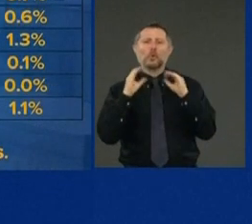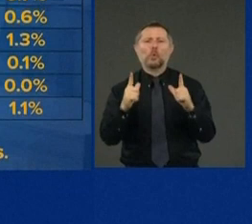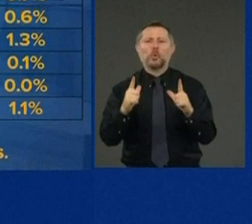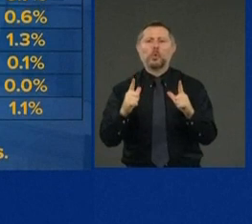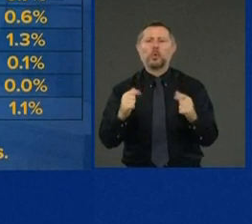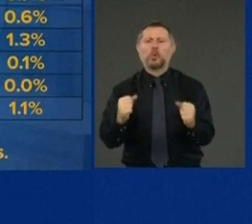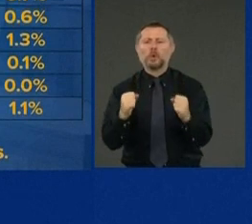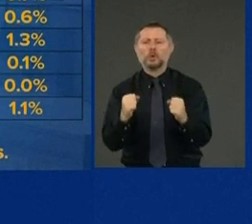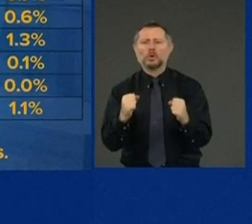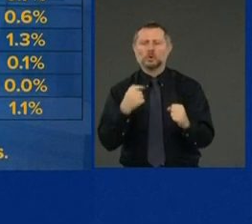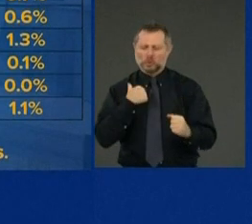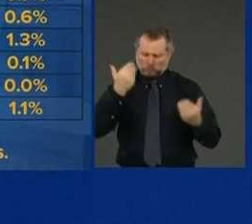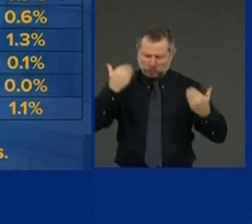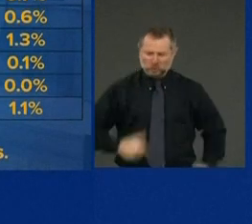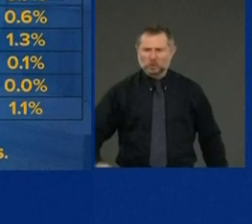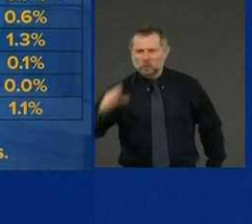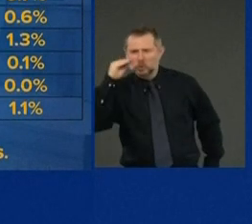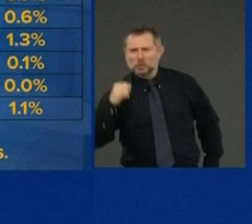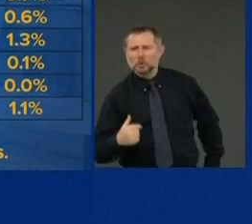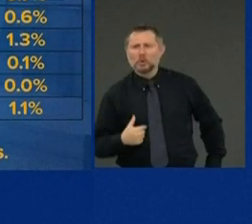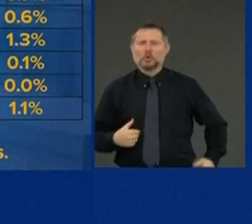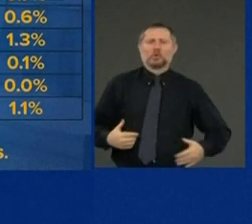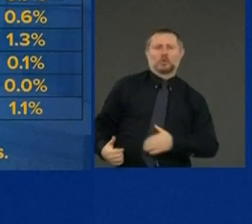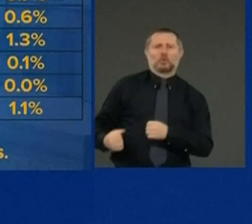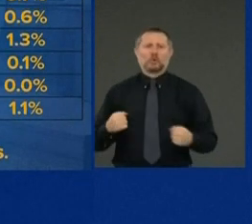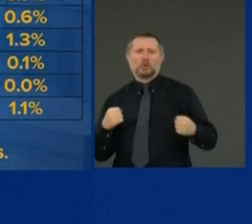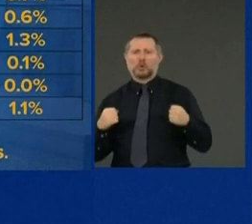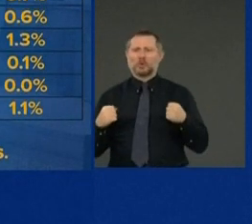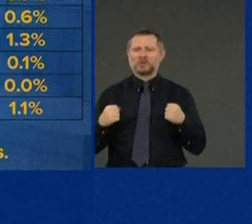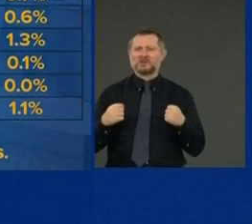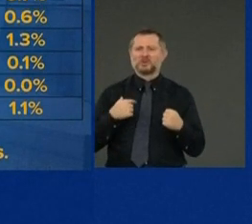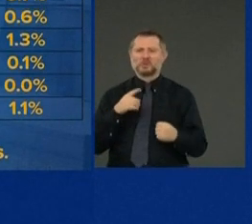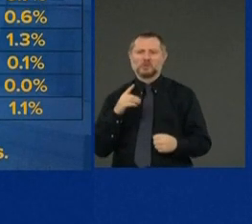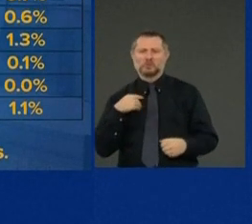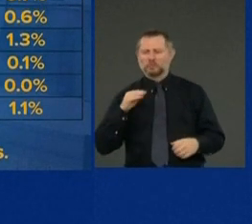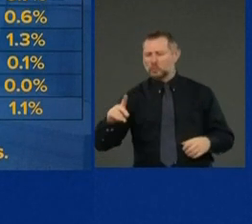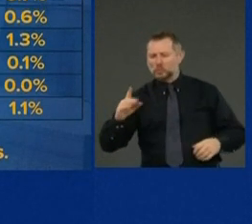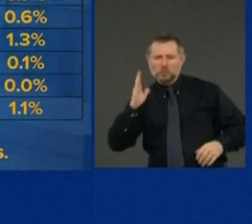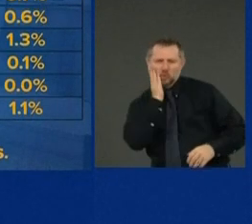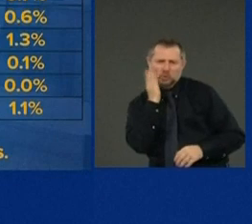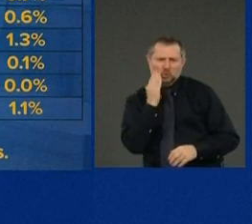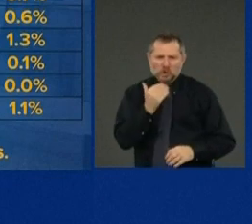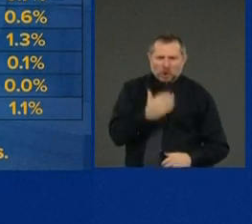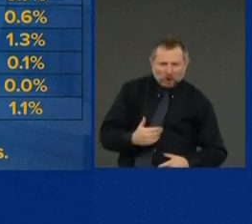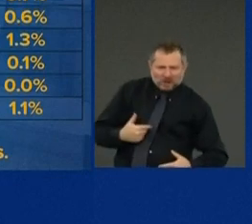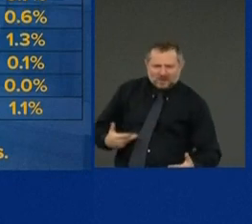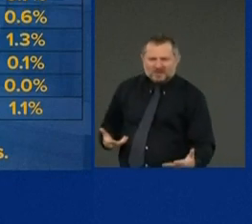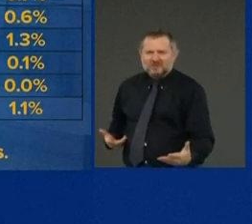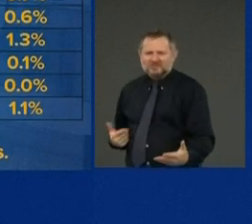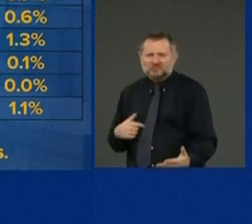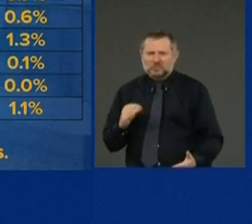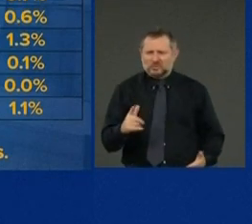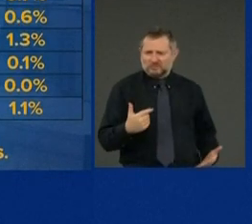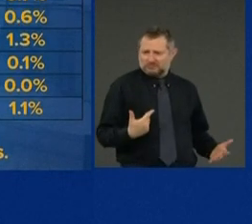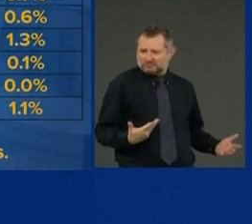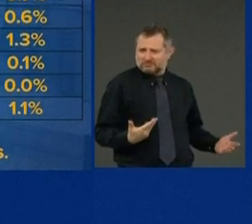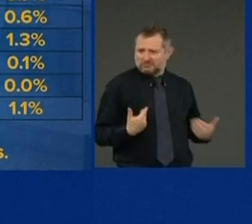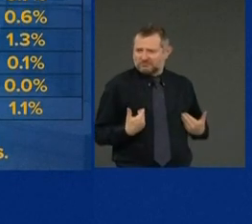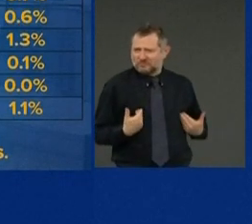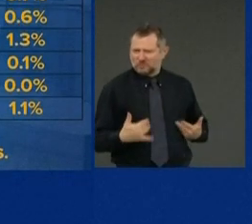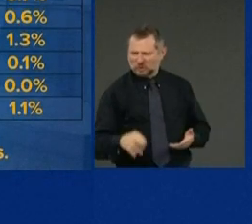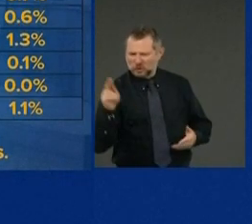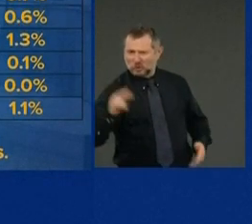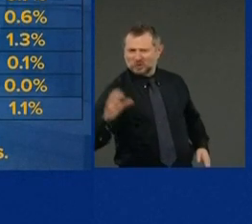You look at all the numbers in the chart, all the numbers in the chart are good. New York City, we